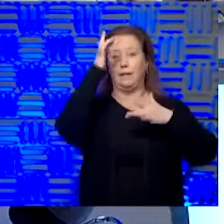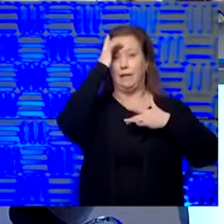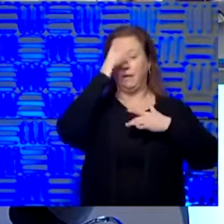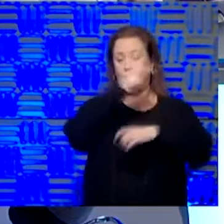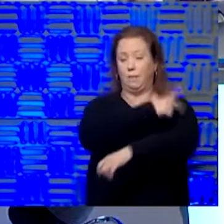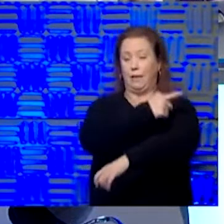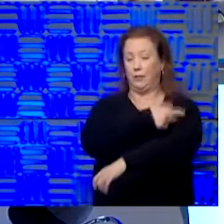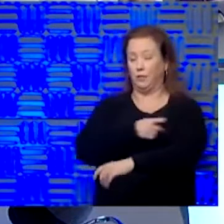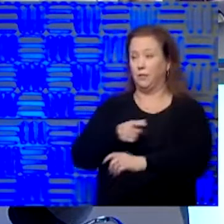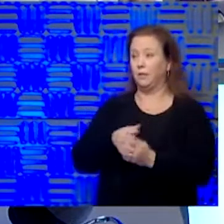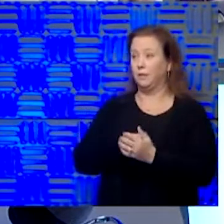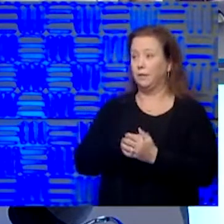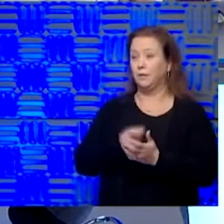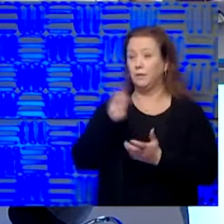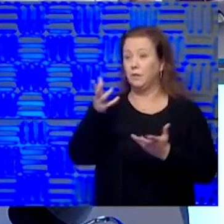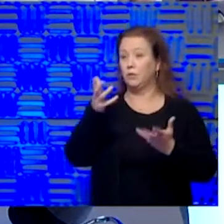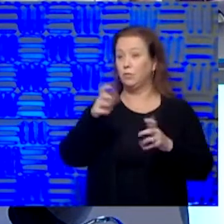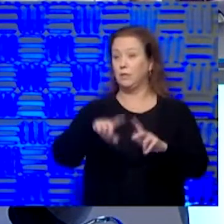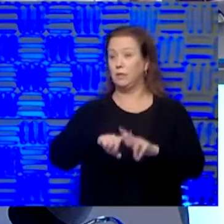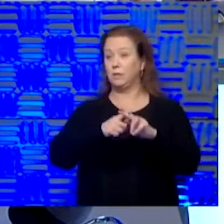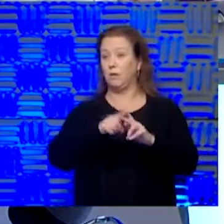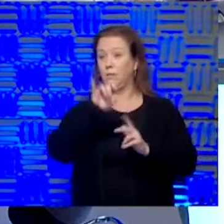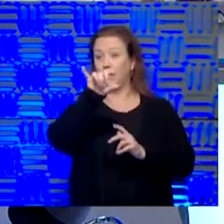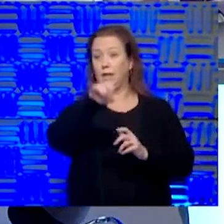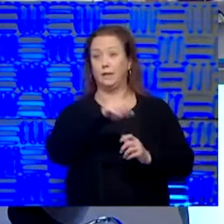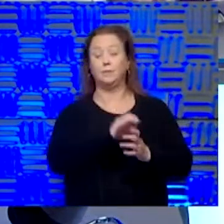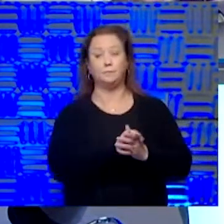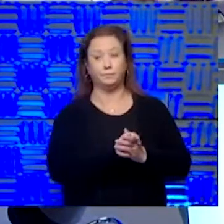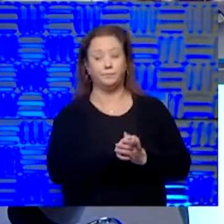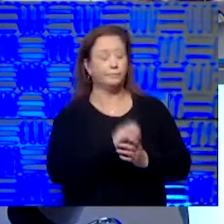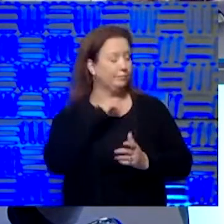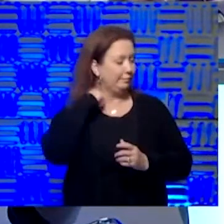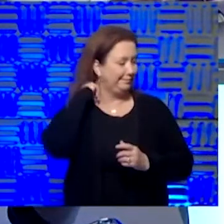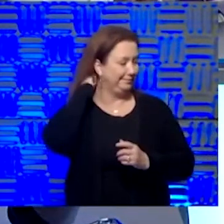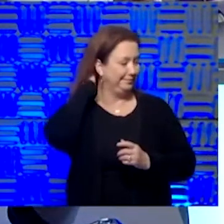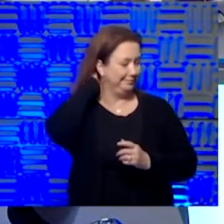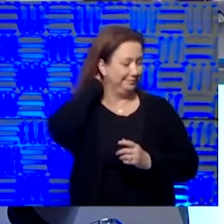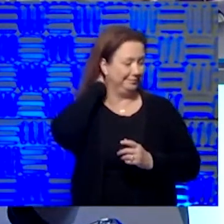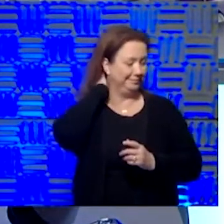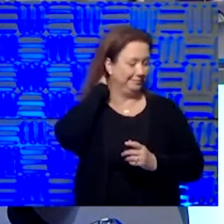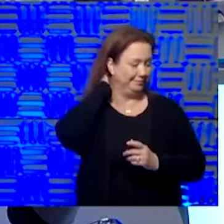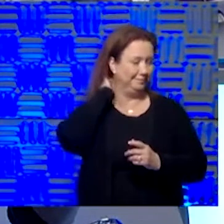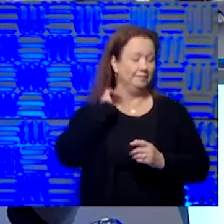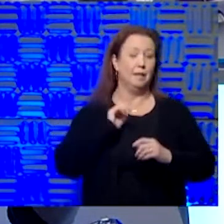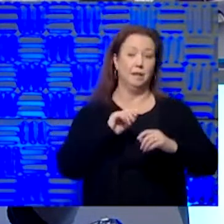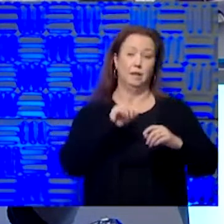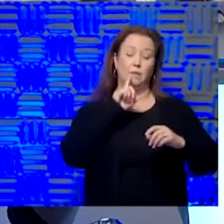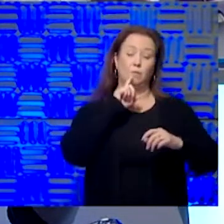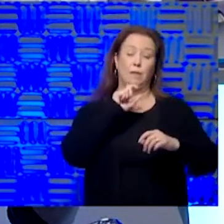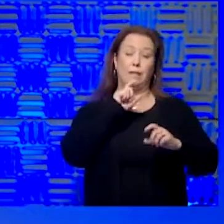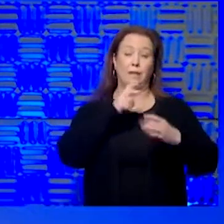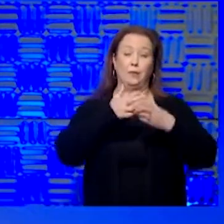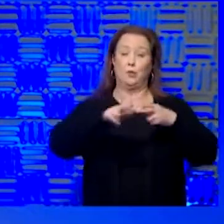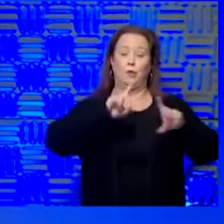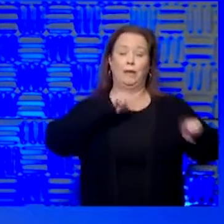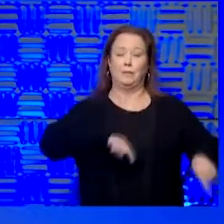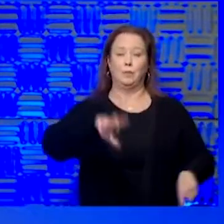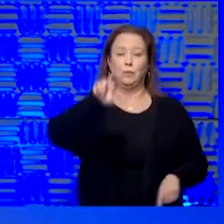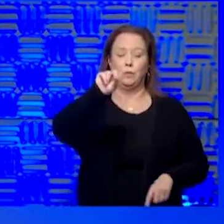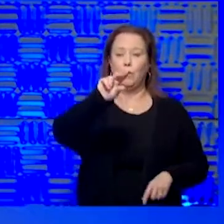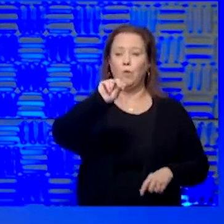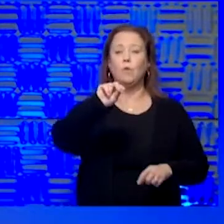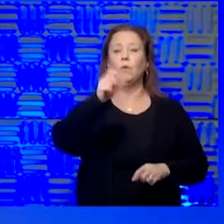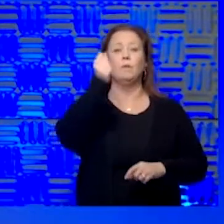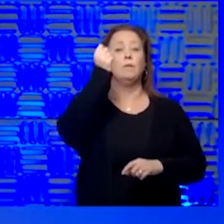bet. Guys, Dan, you want to start with that? The answer is no. Yeah. The basic short answer is no. There